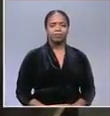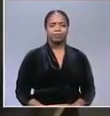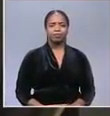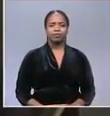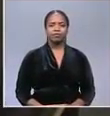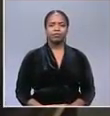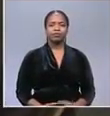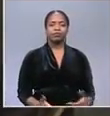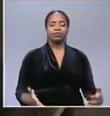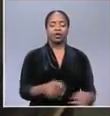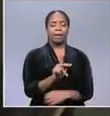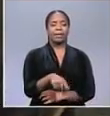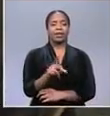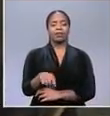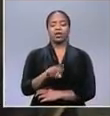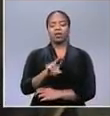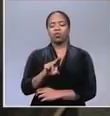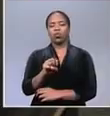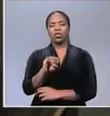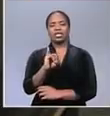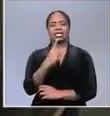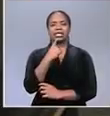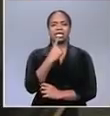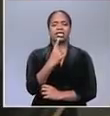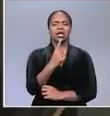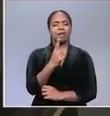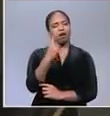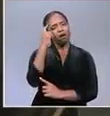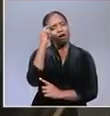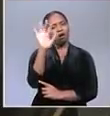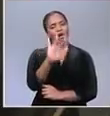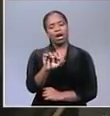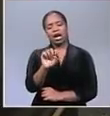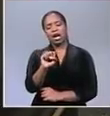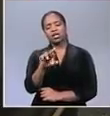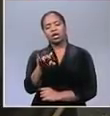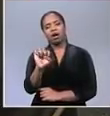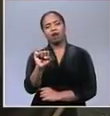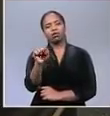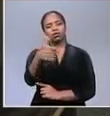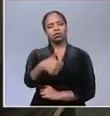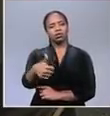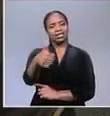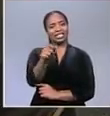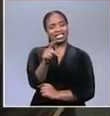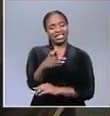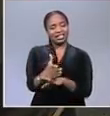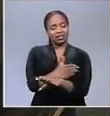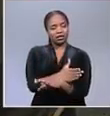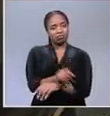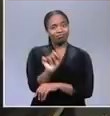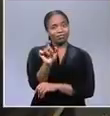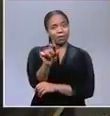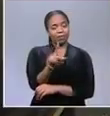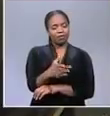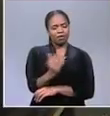Public Protector Busisiwe Mkhwebane says there's no witch hunt against former SARS Commissioner Pravin Gordhan. Now, Gordhan has